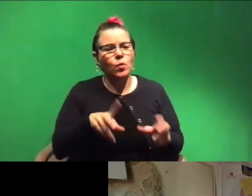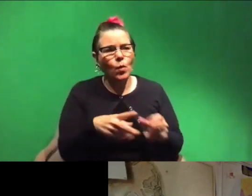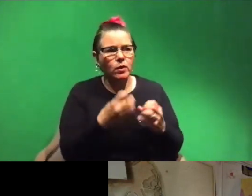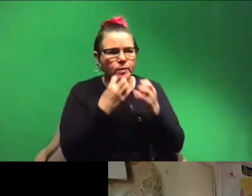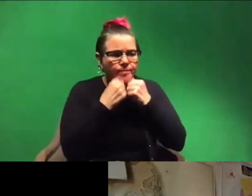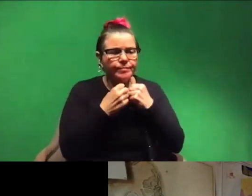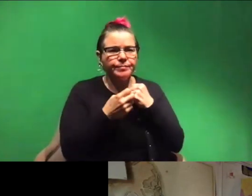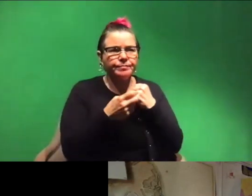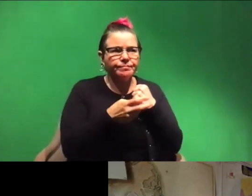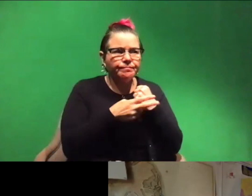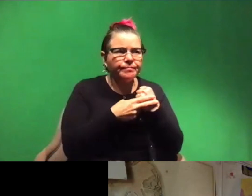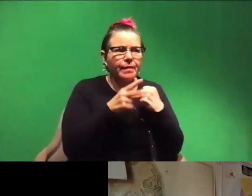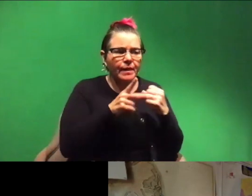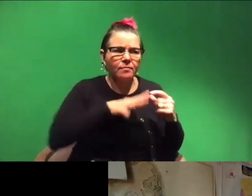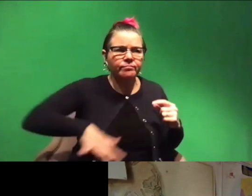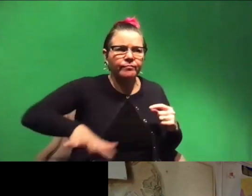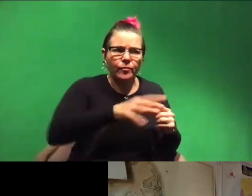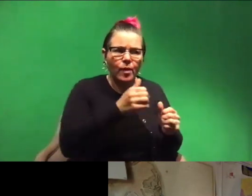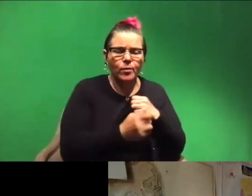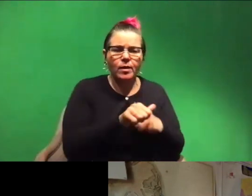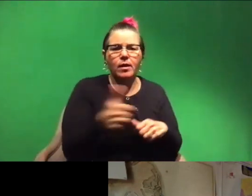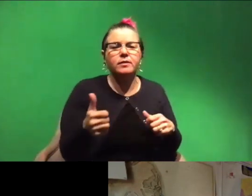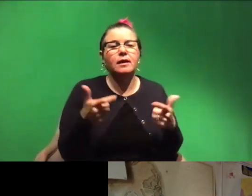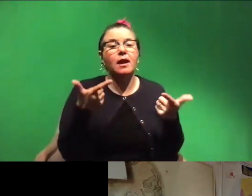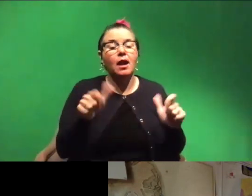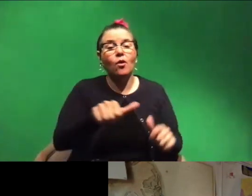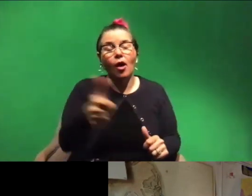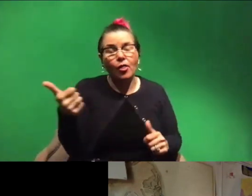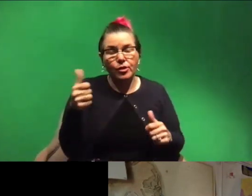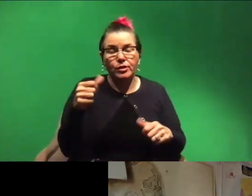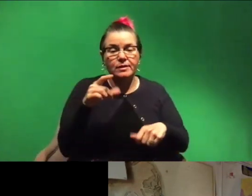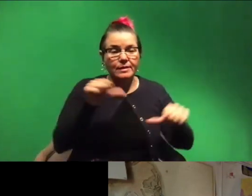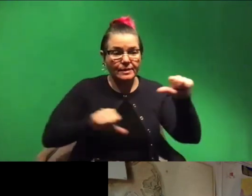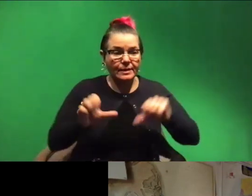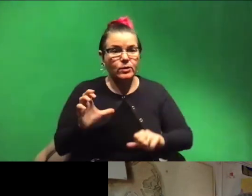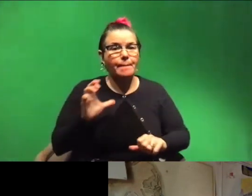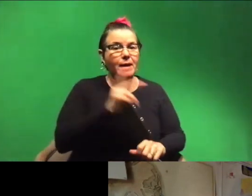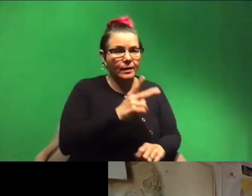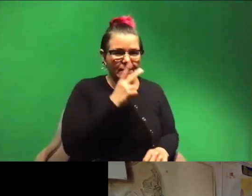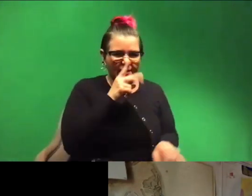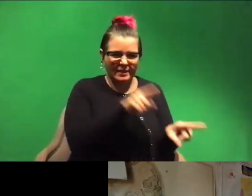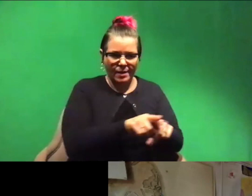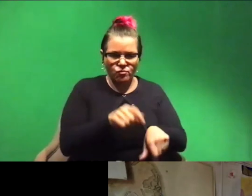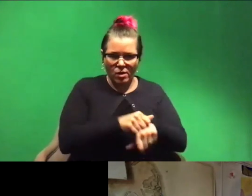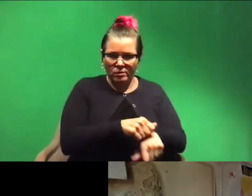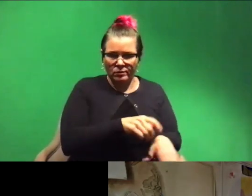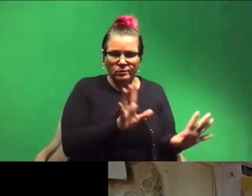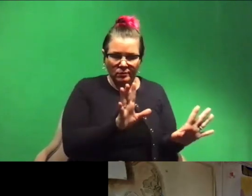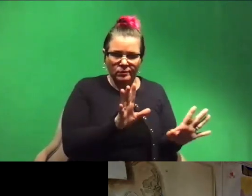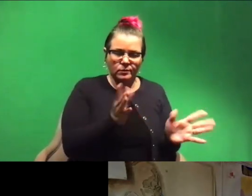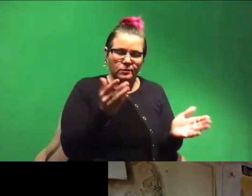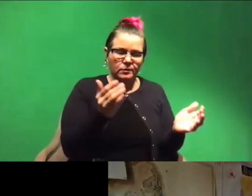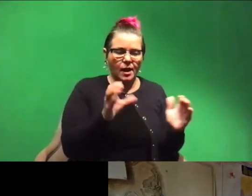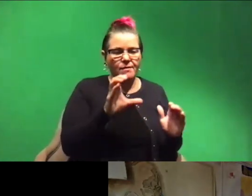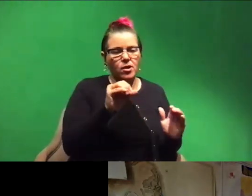wonderful landscape for everybody else. You want to allow the geologists to go back there and see those rocks as well. So there's kind of a geologist